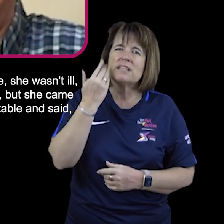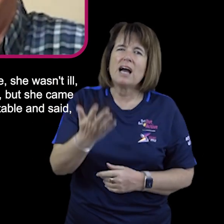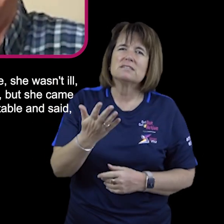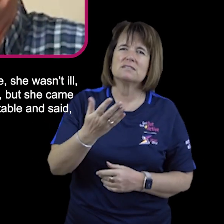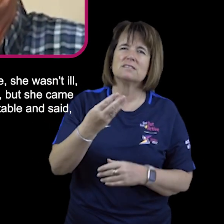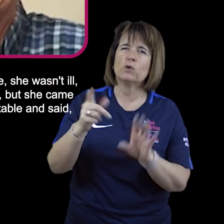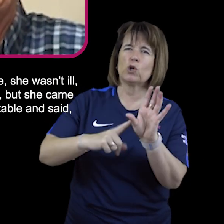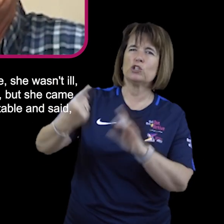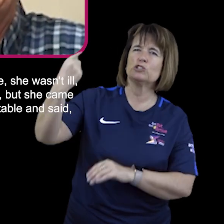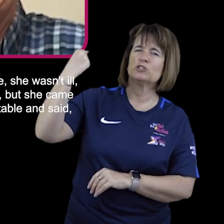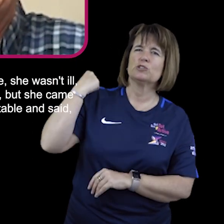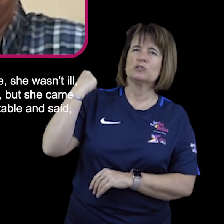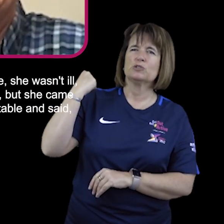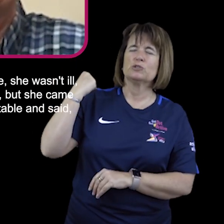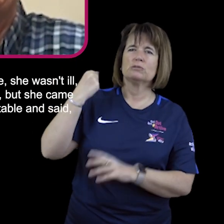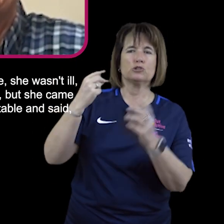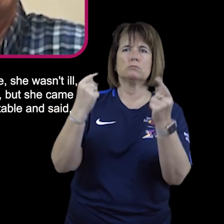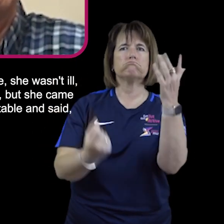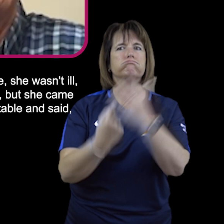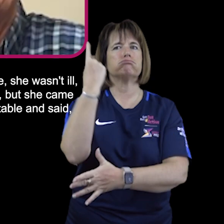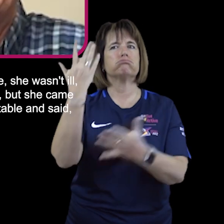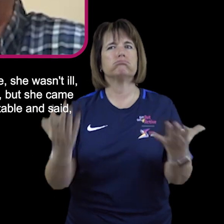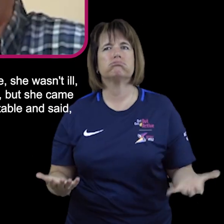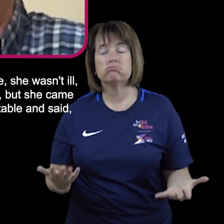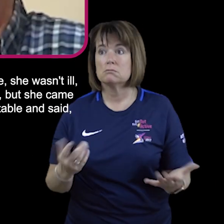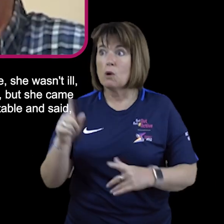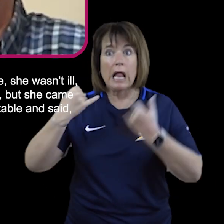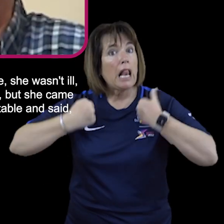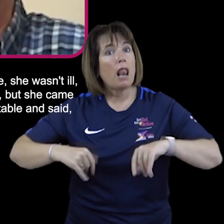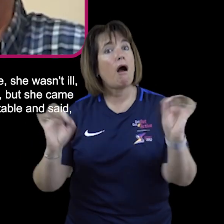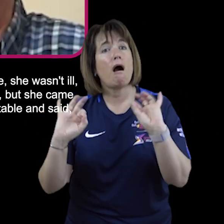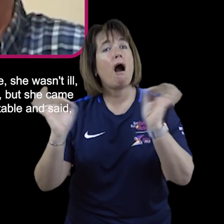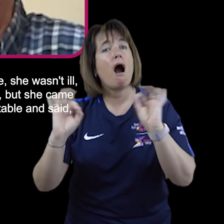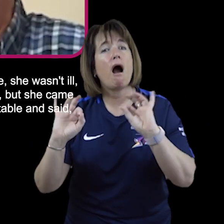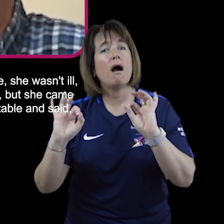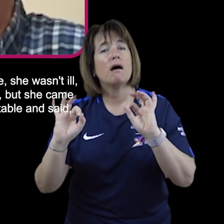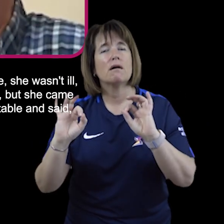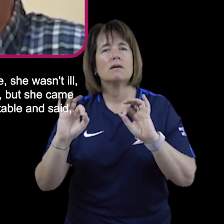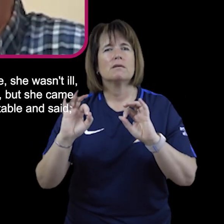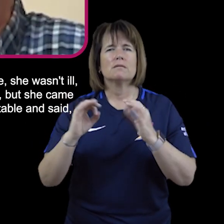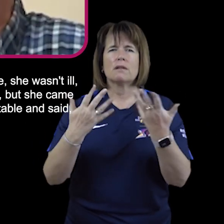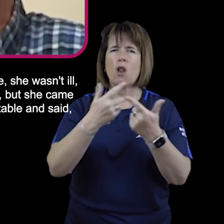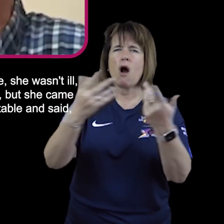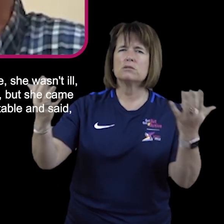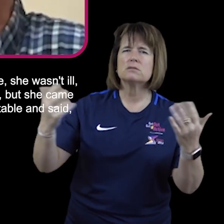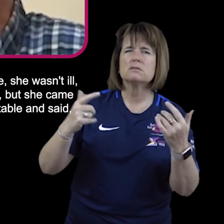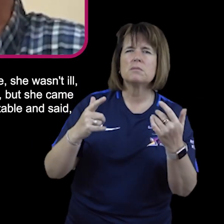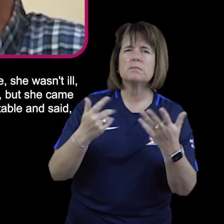And she actually passed away a couple of years ago,